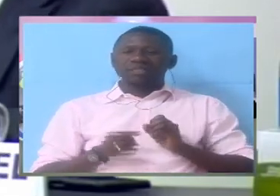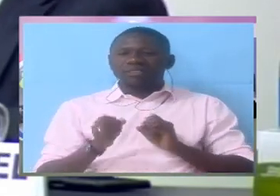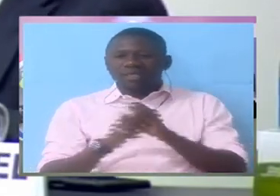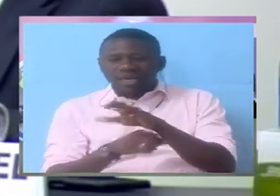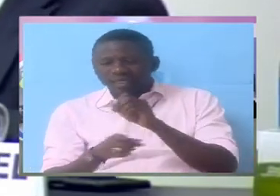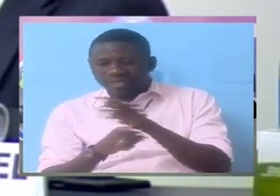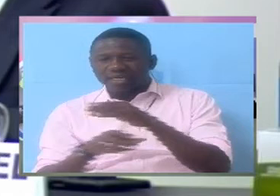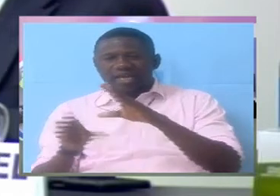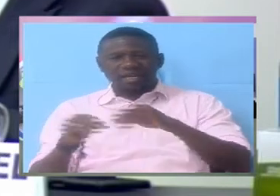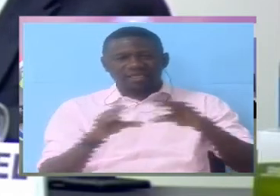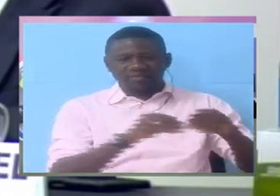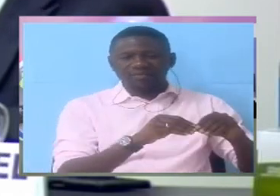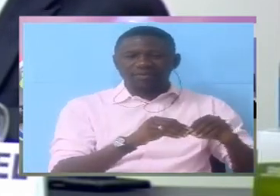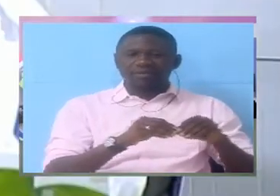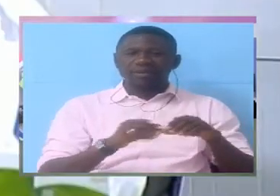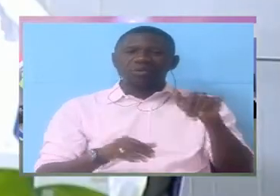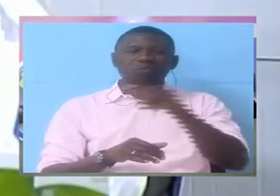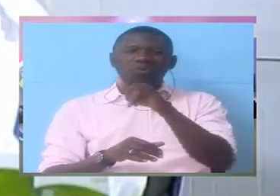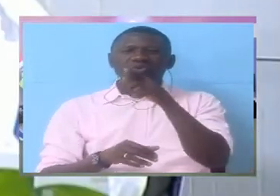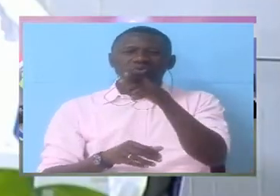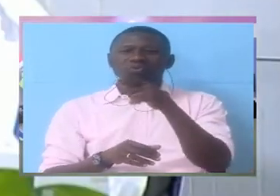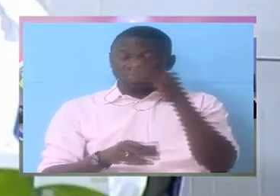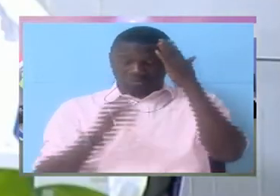which you are kept in the dark?